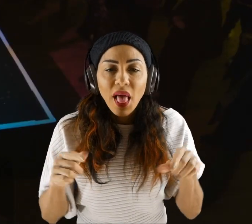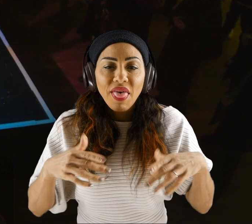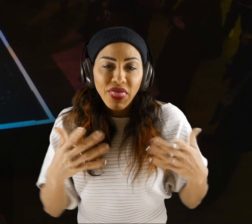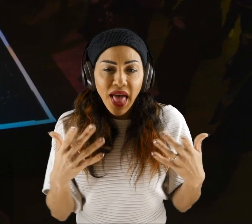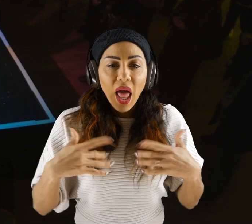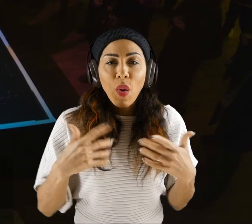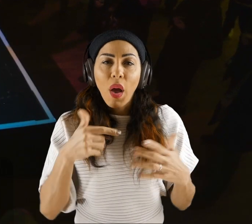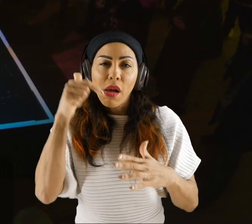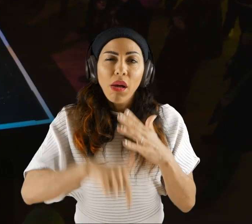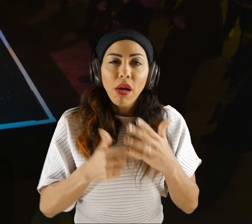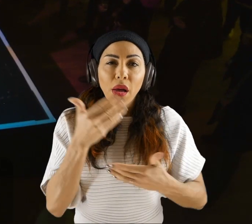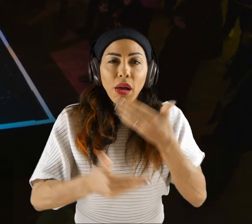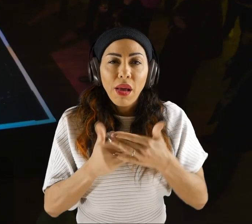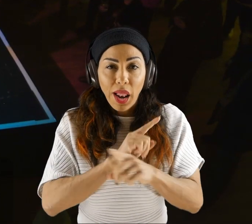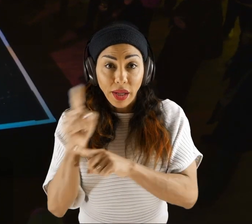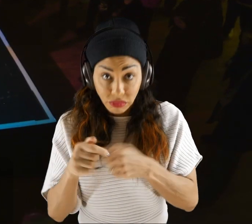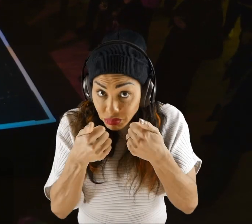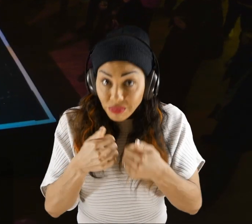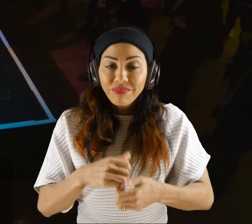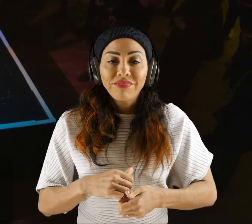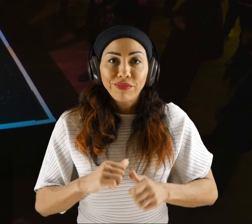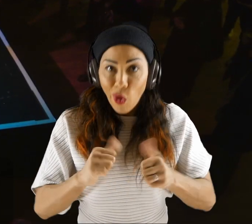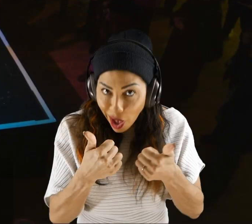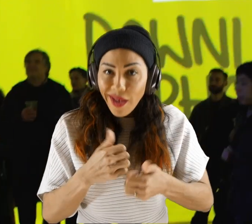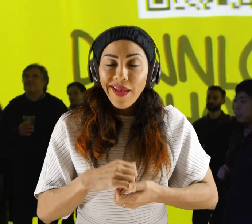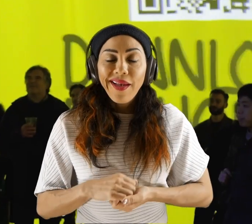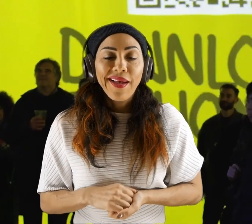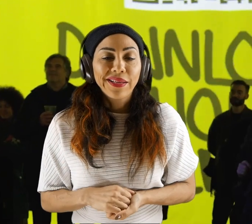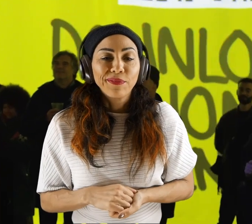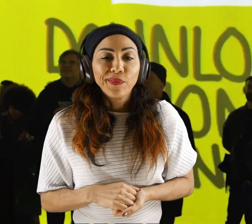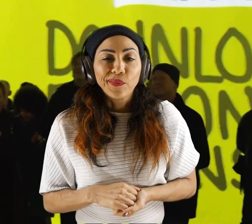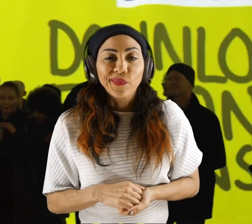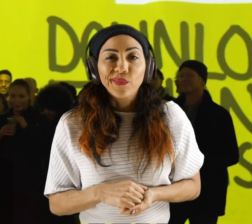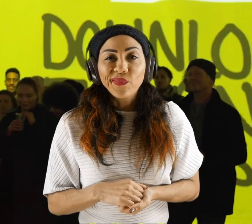give a bit of a further explainer later. Is that all right? All right?